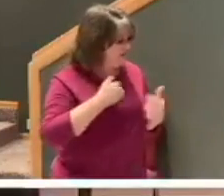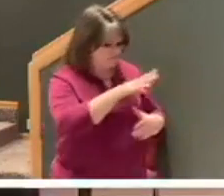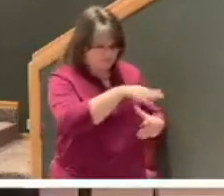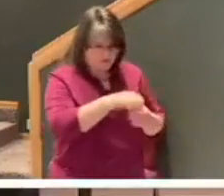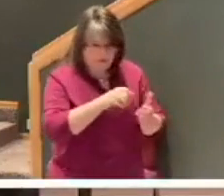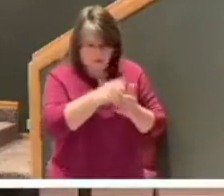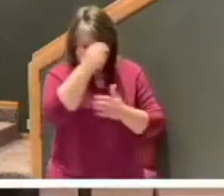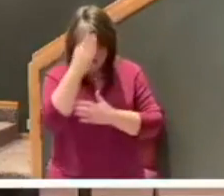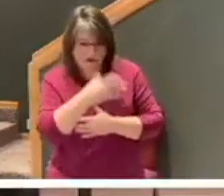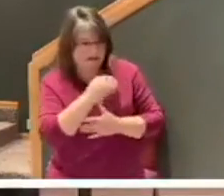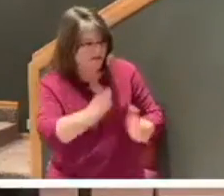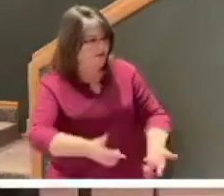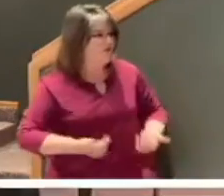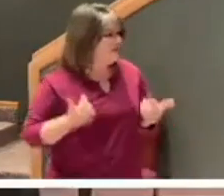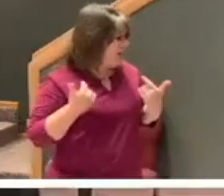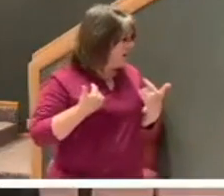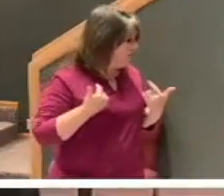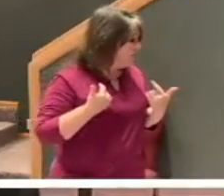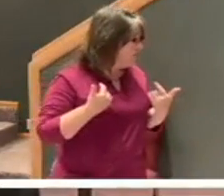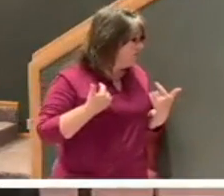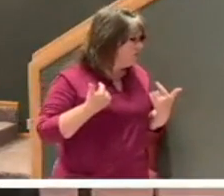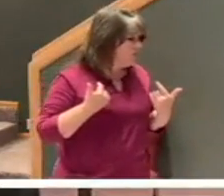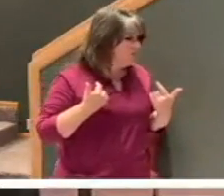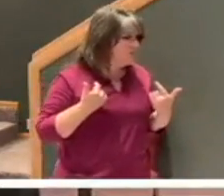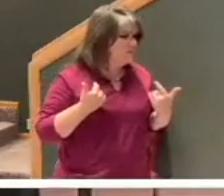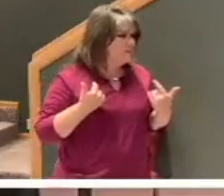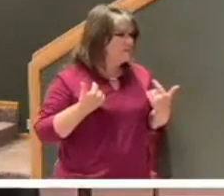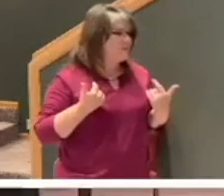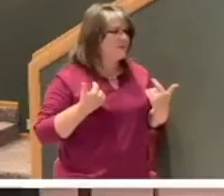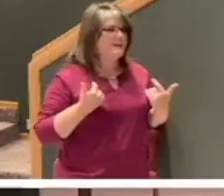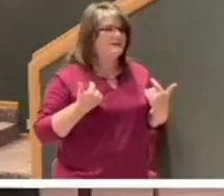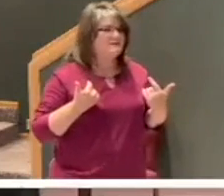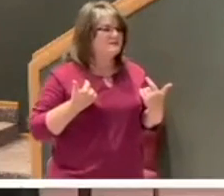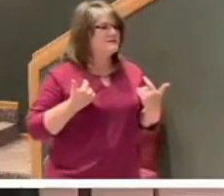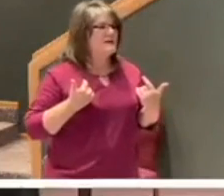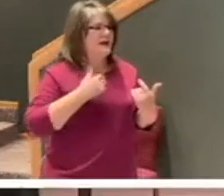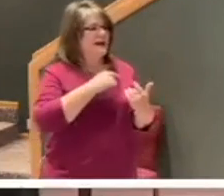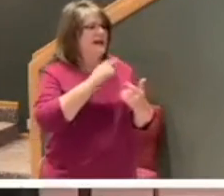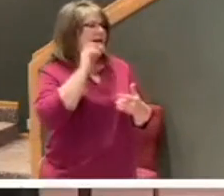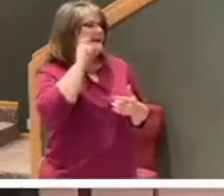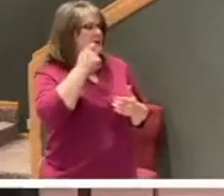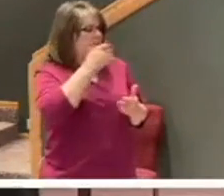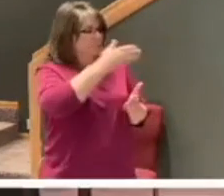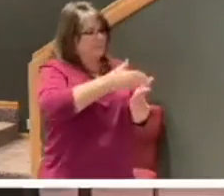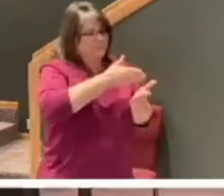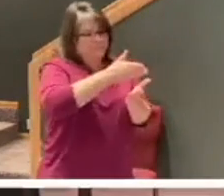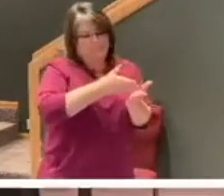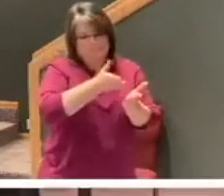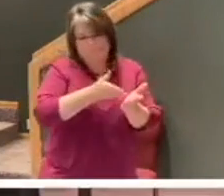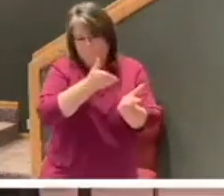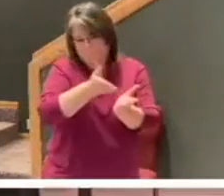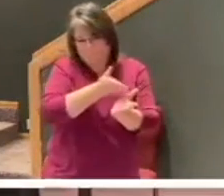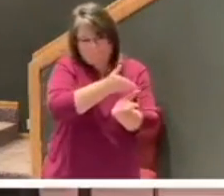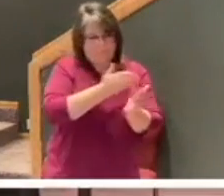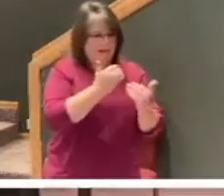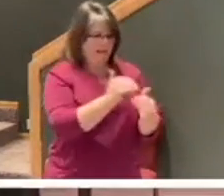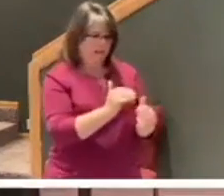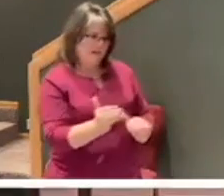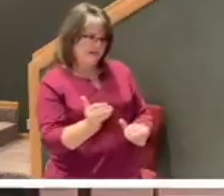between God and their life. It's neatly partitioned with very clear-cut borders.